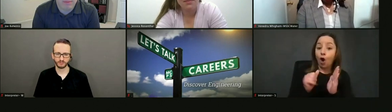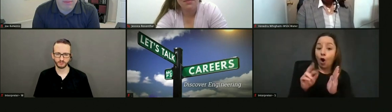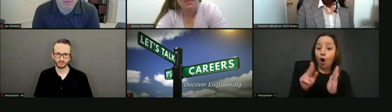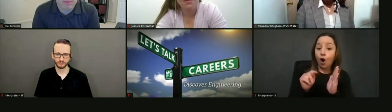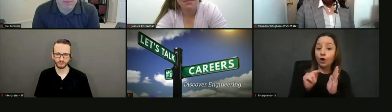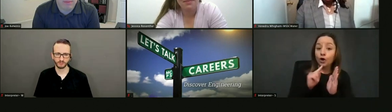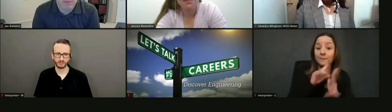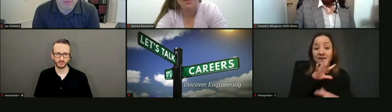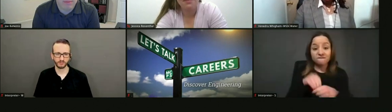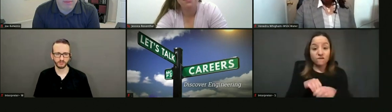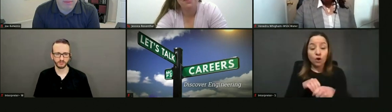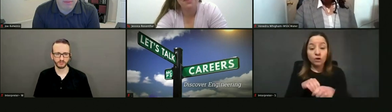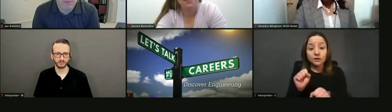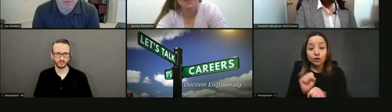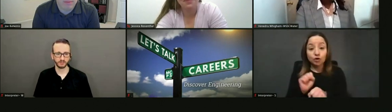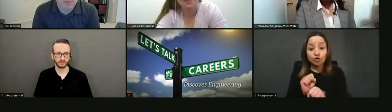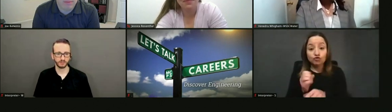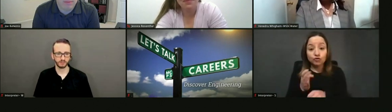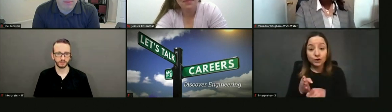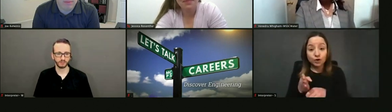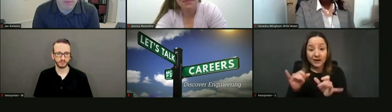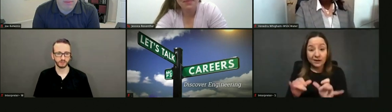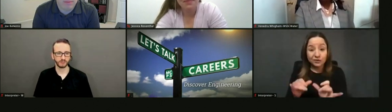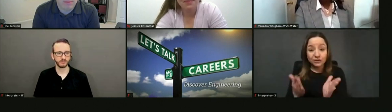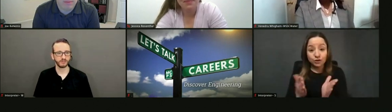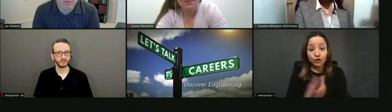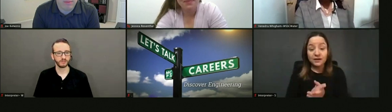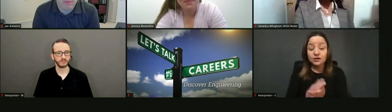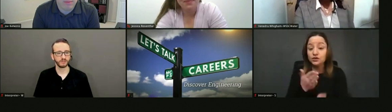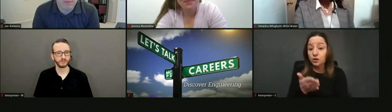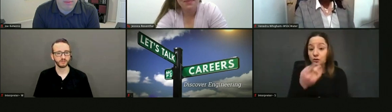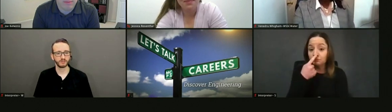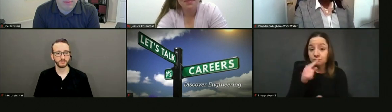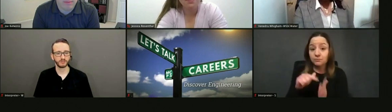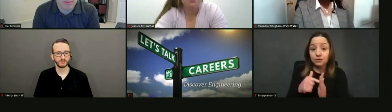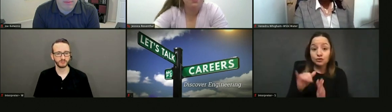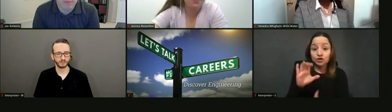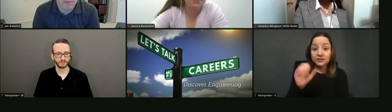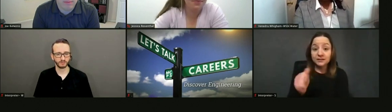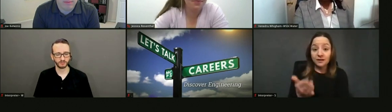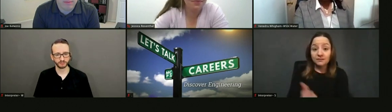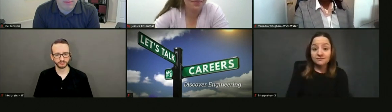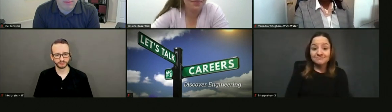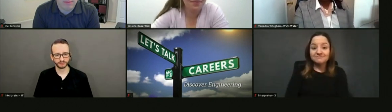career in engineering? So could you start us off with that one, Jessica?